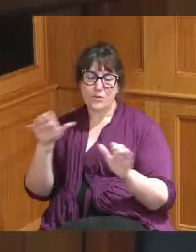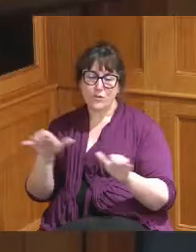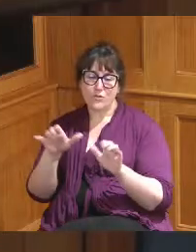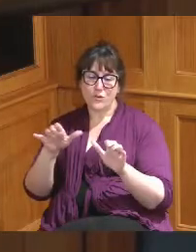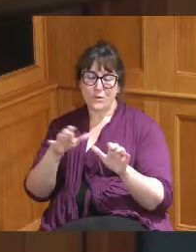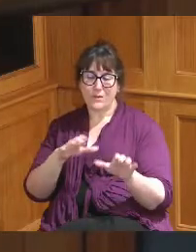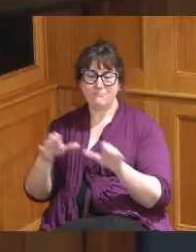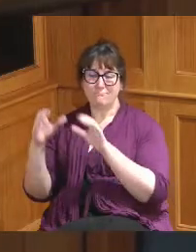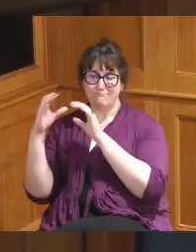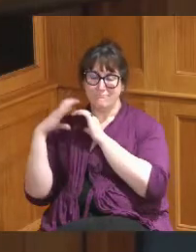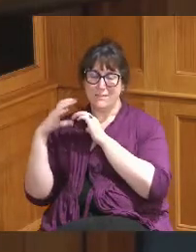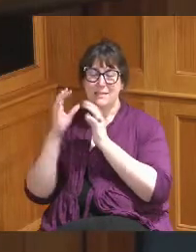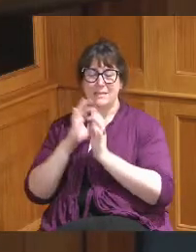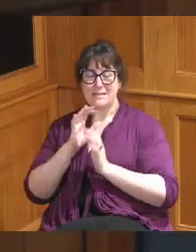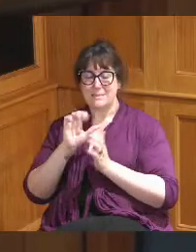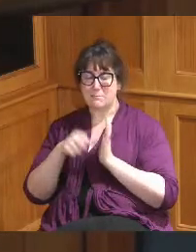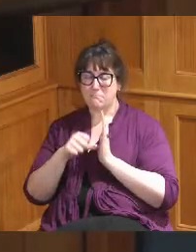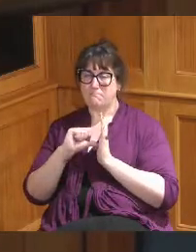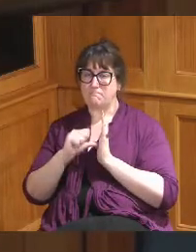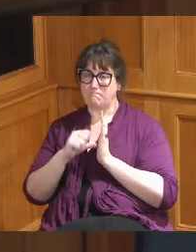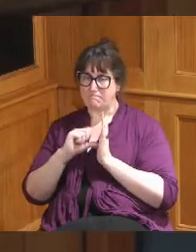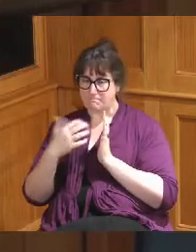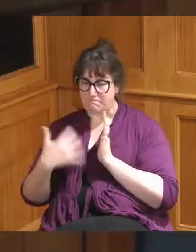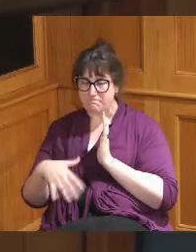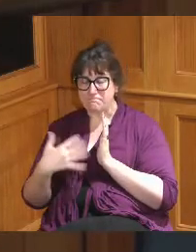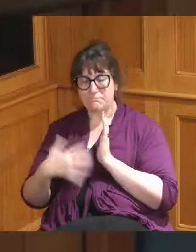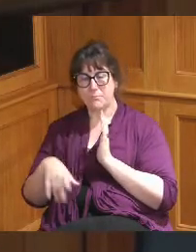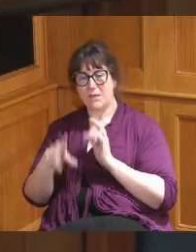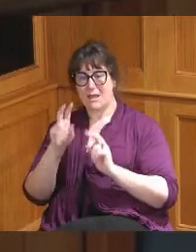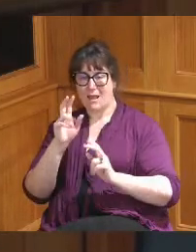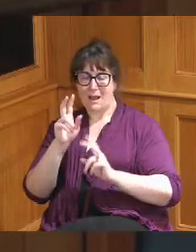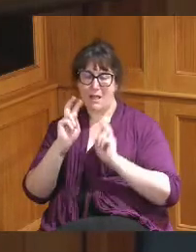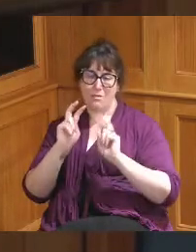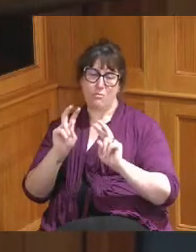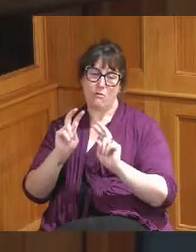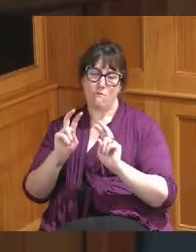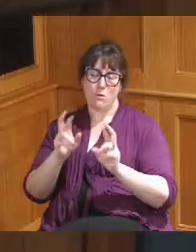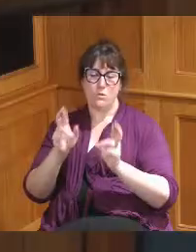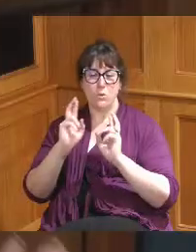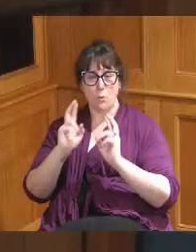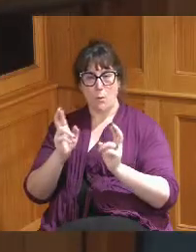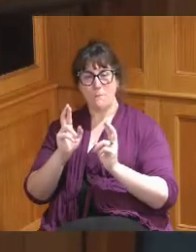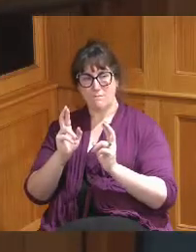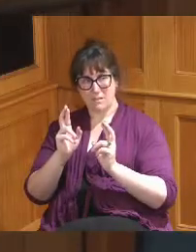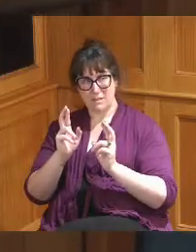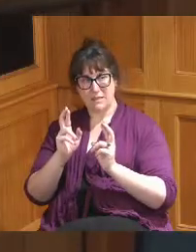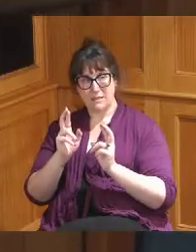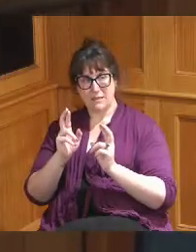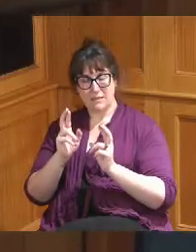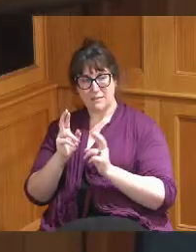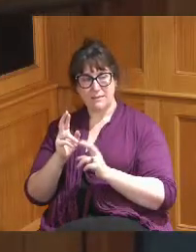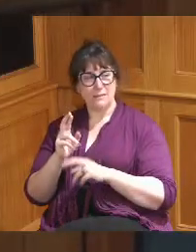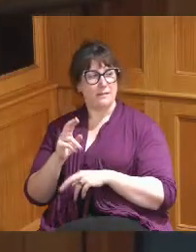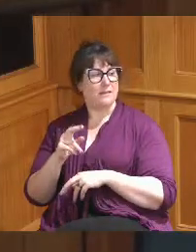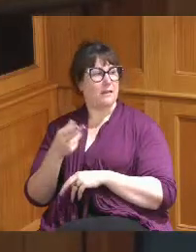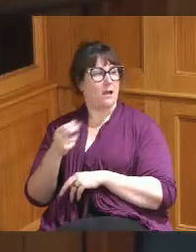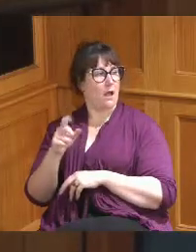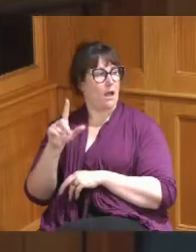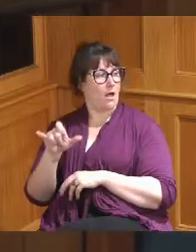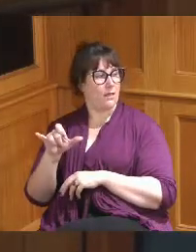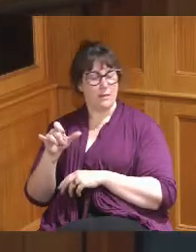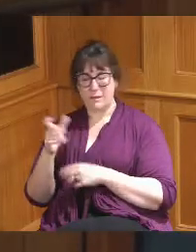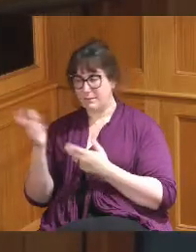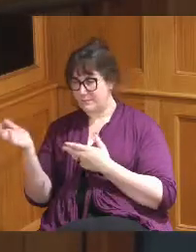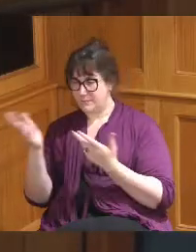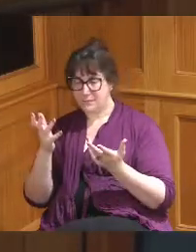doing. It's very impressive, and look forward to hopefully Director Patton, Holly, and my colleagues. That's something